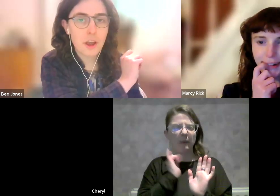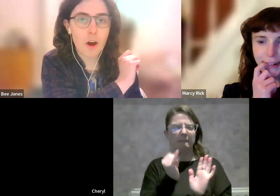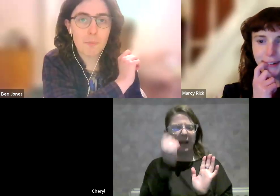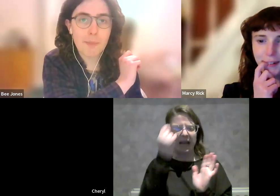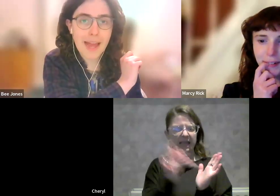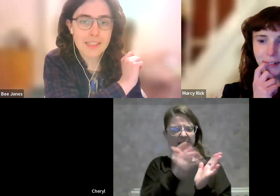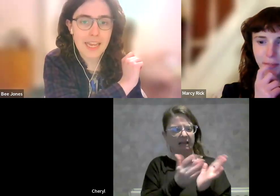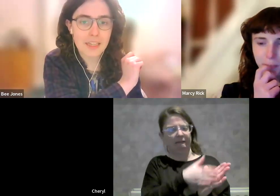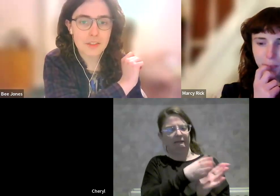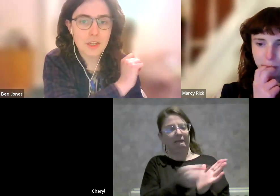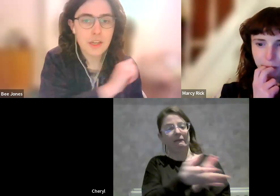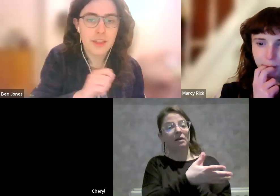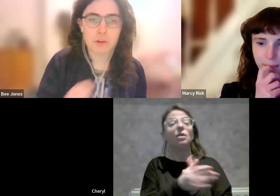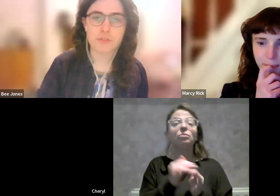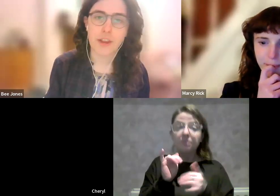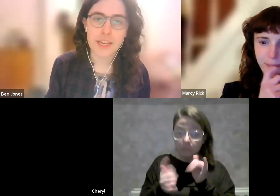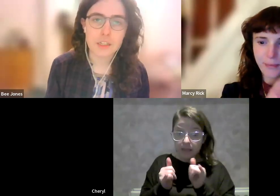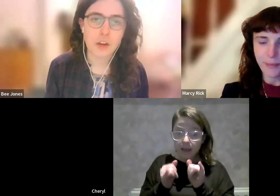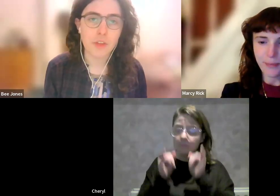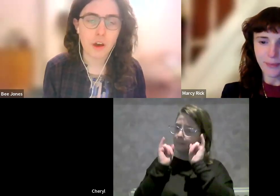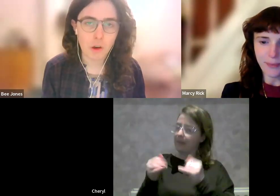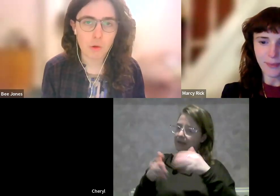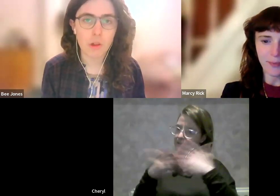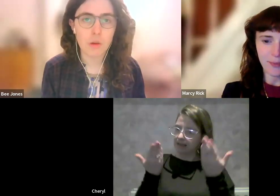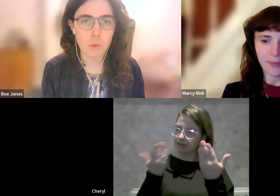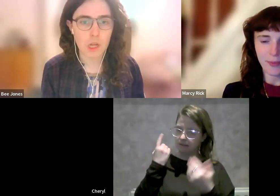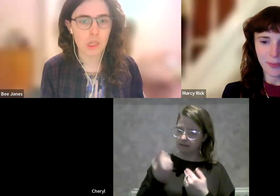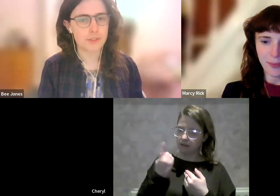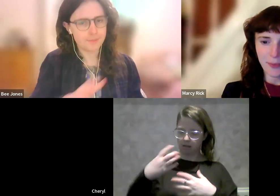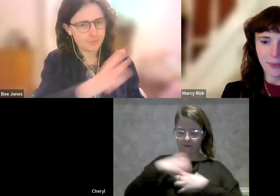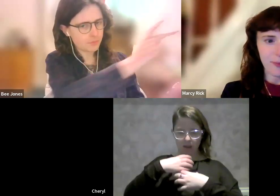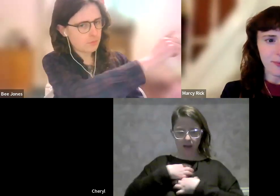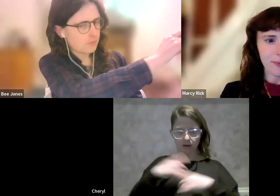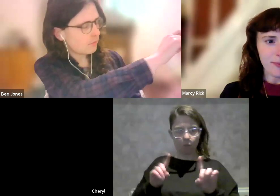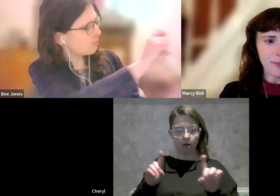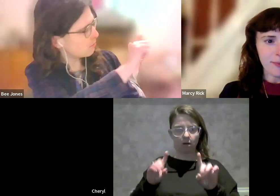Sometimes, on bad days, they were afraid of the whole world.